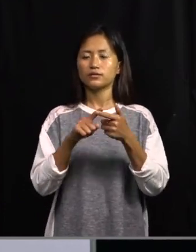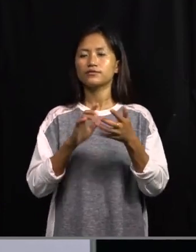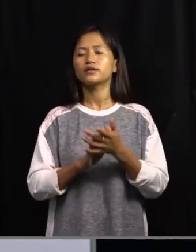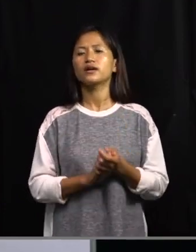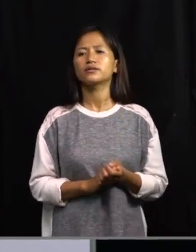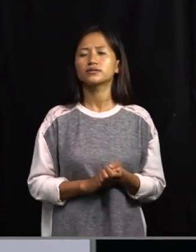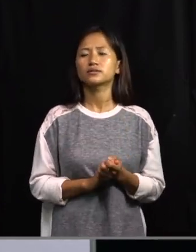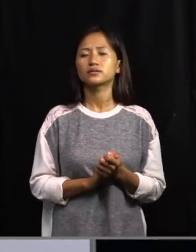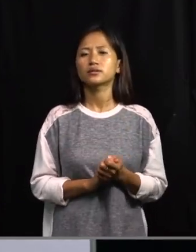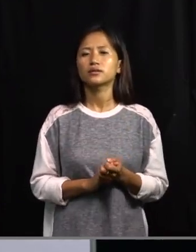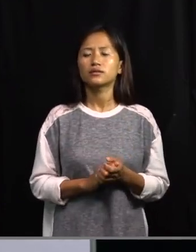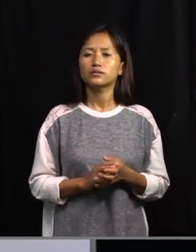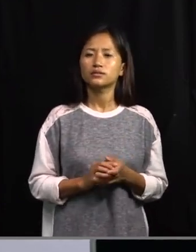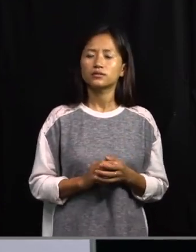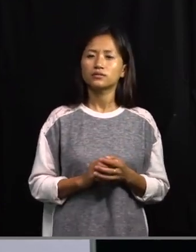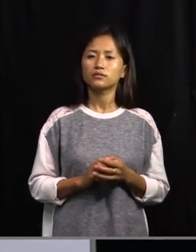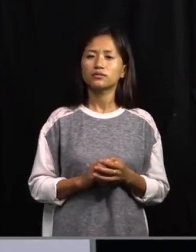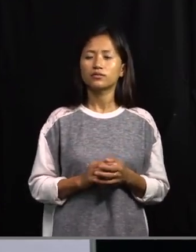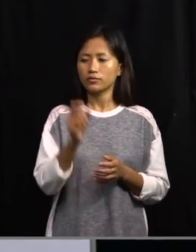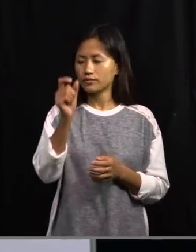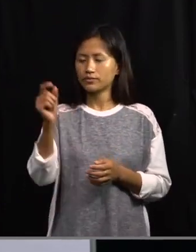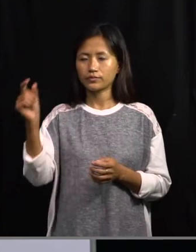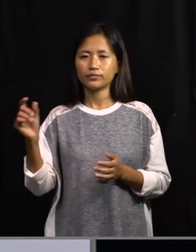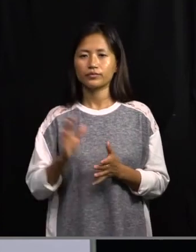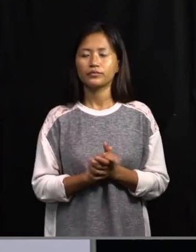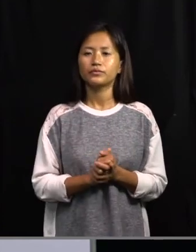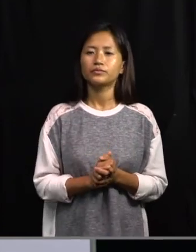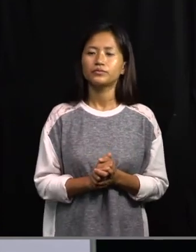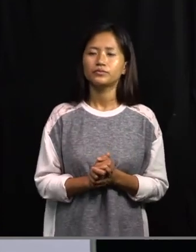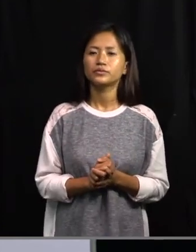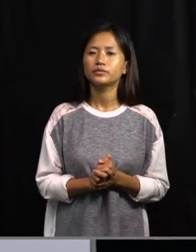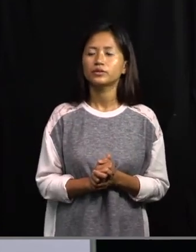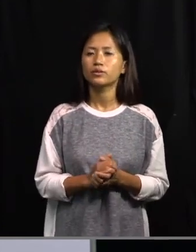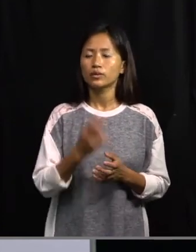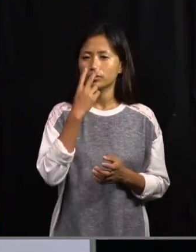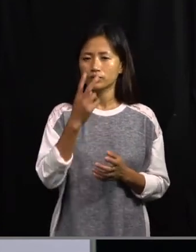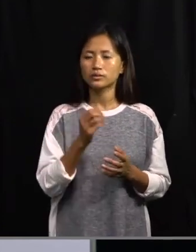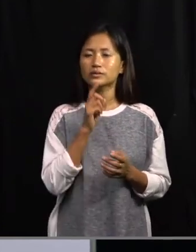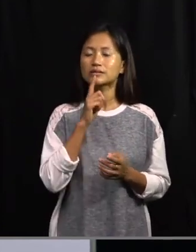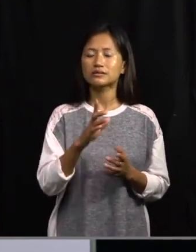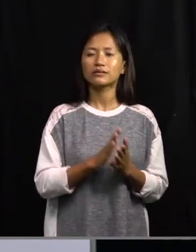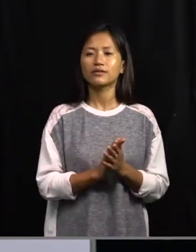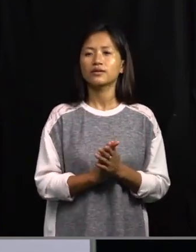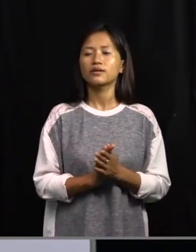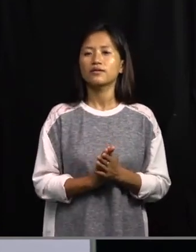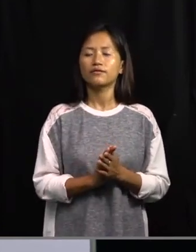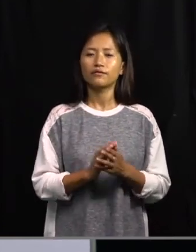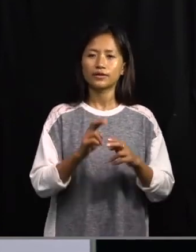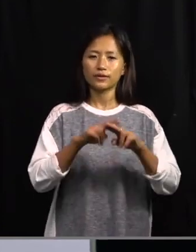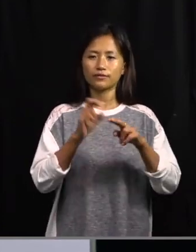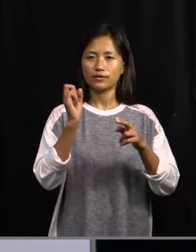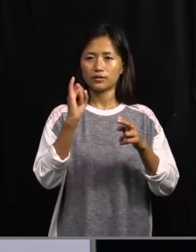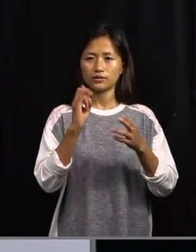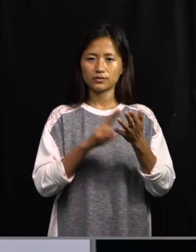of fees and fines from the people. When we say fines, you know, it's very popular in Nagaland because we